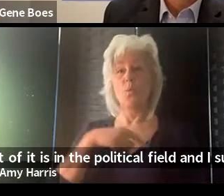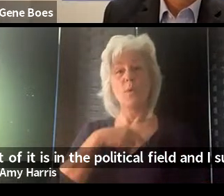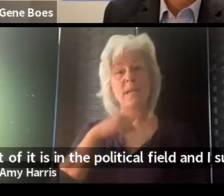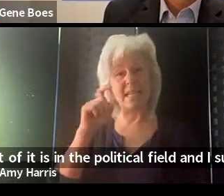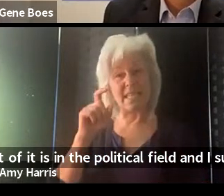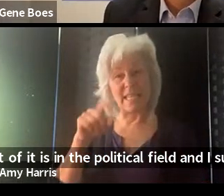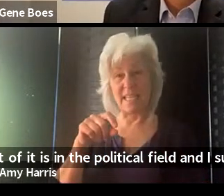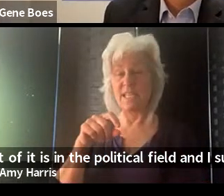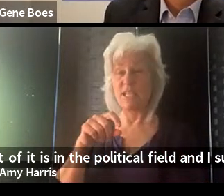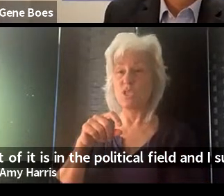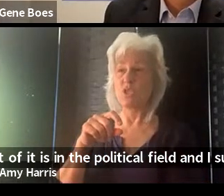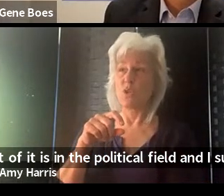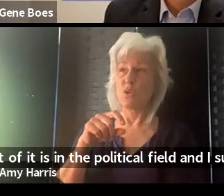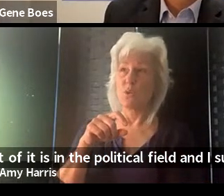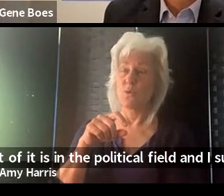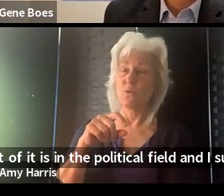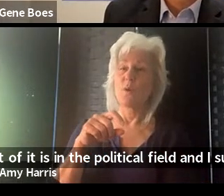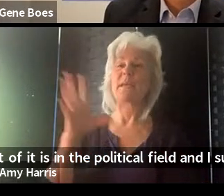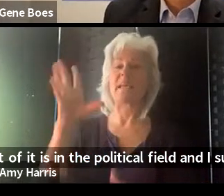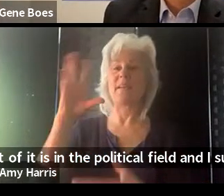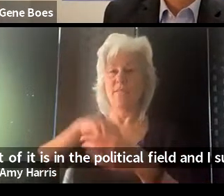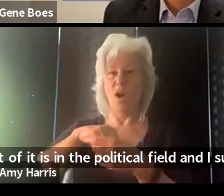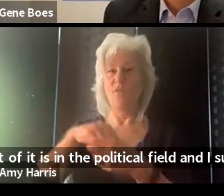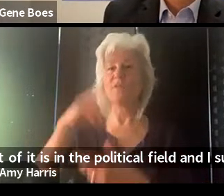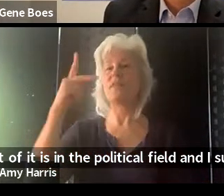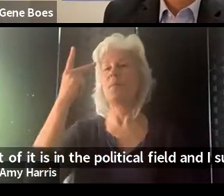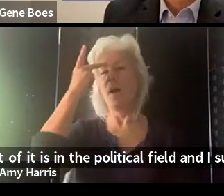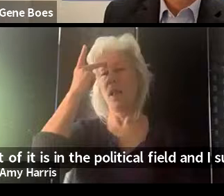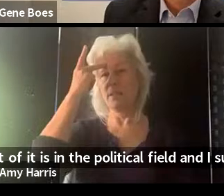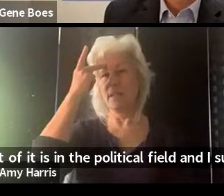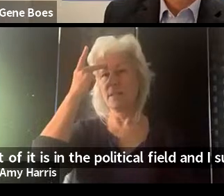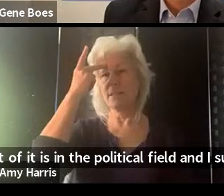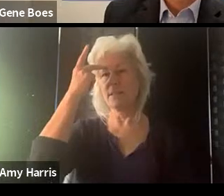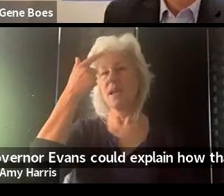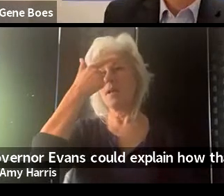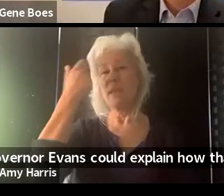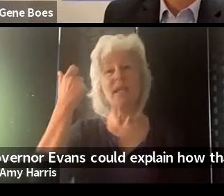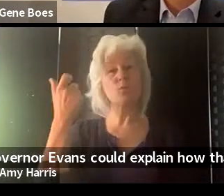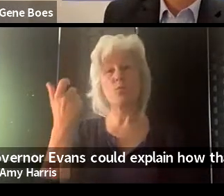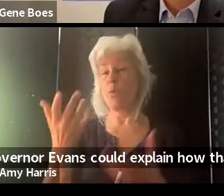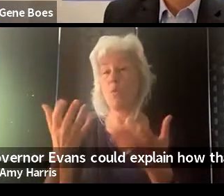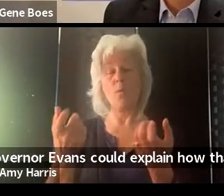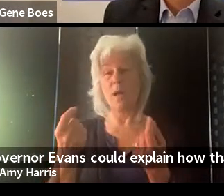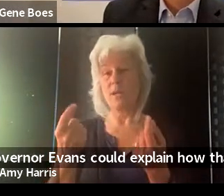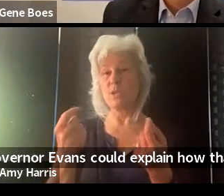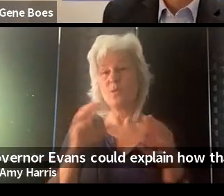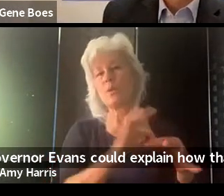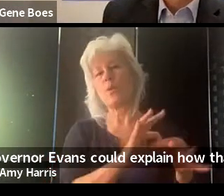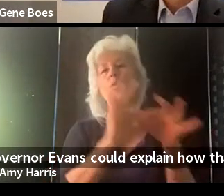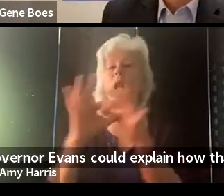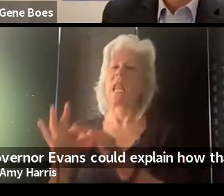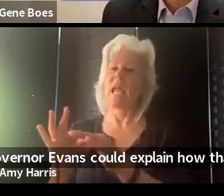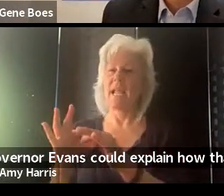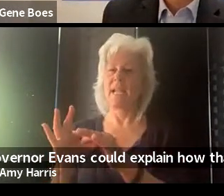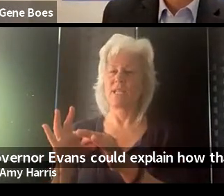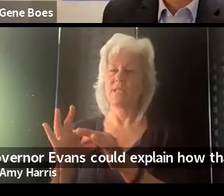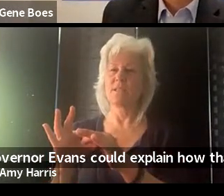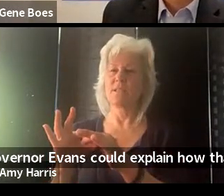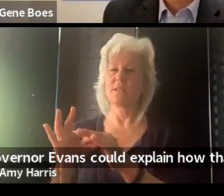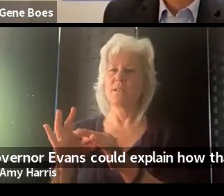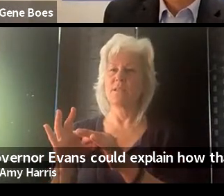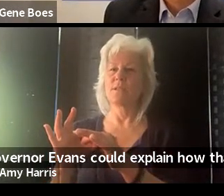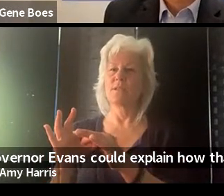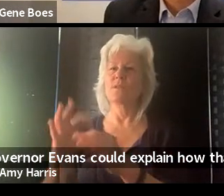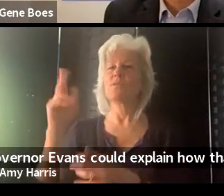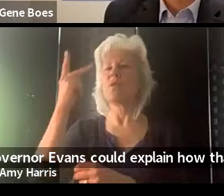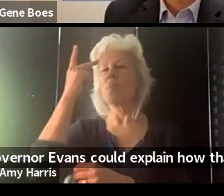we need to get into the politics, because so much of what we want to do has to do with the political will.